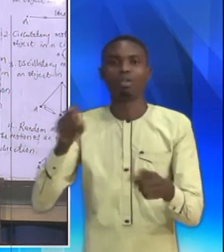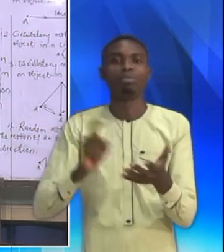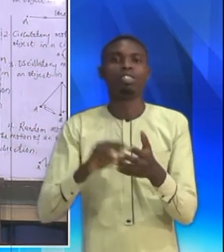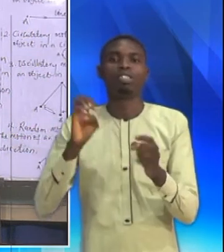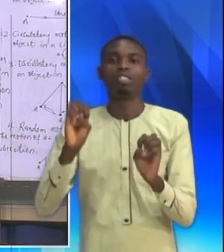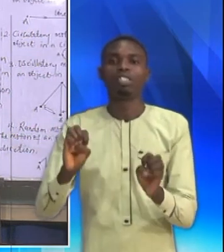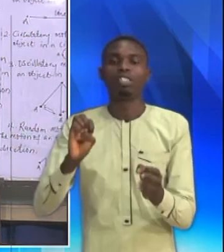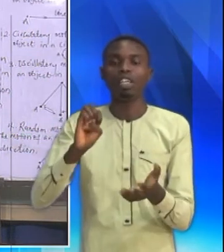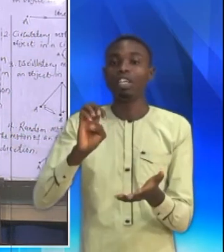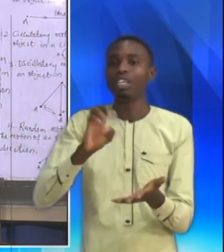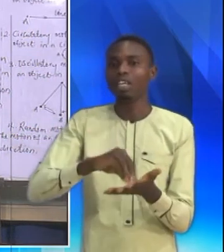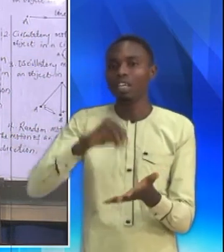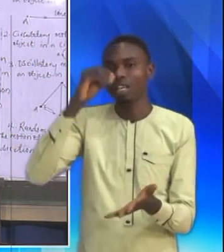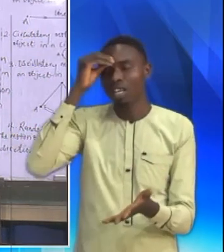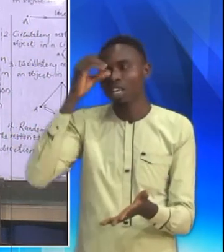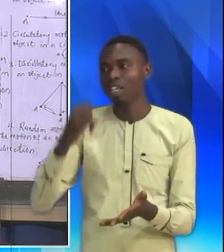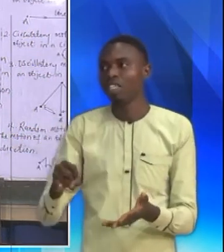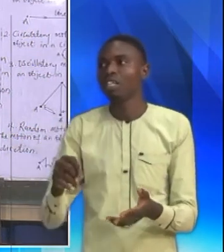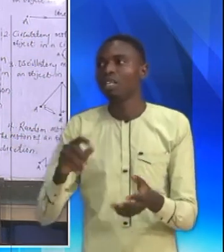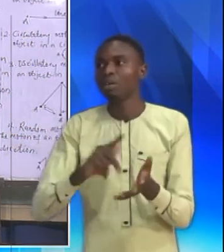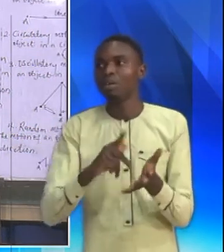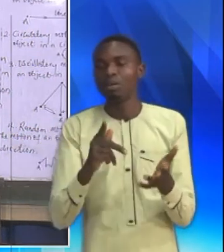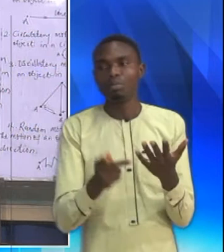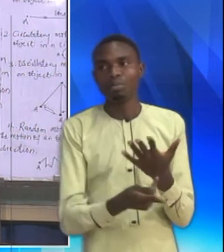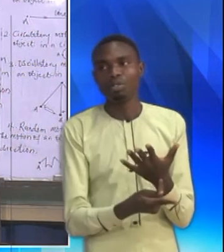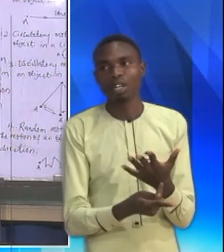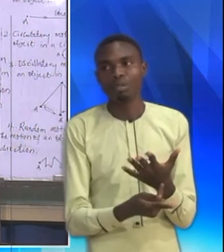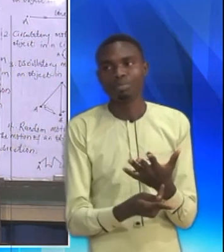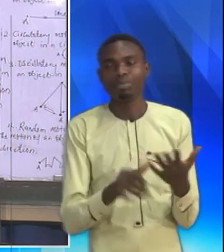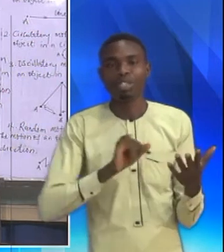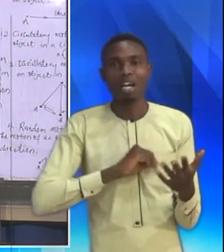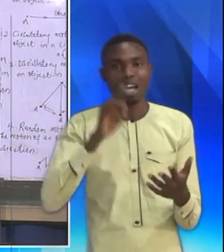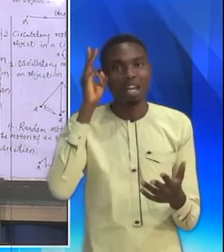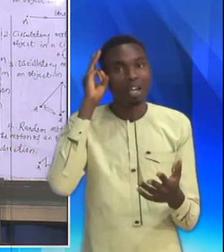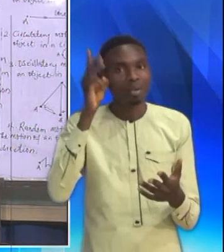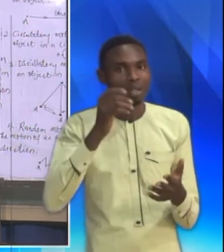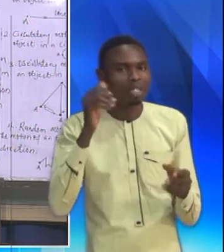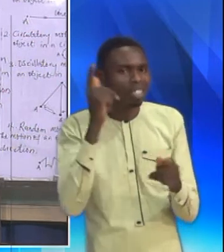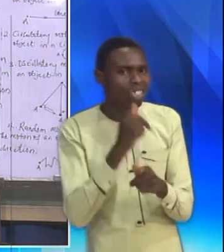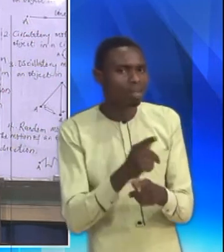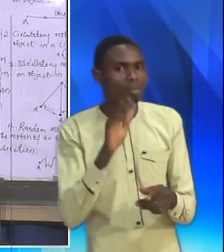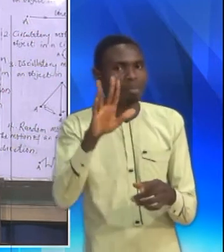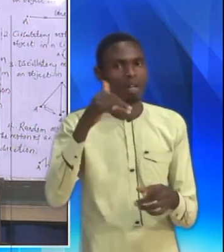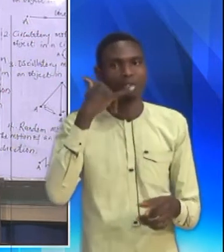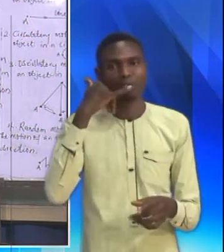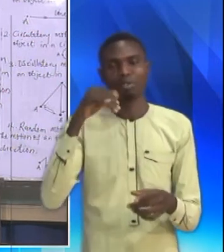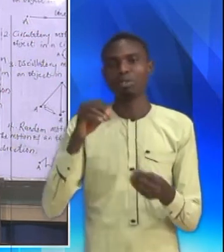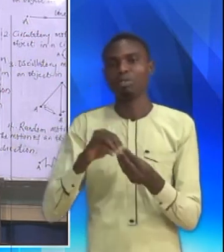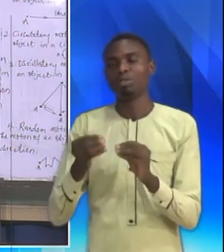program. I want to drop my phone number so